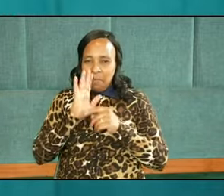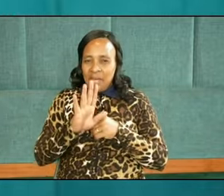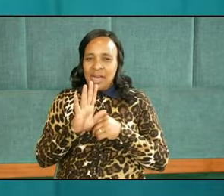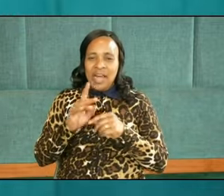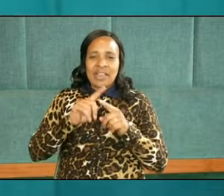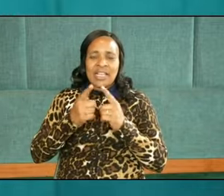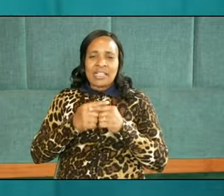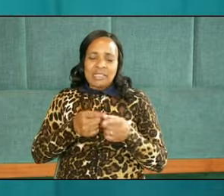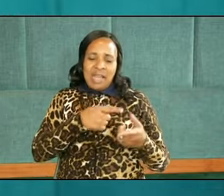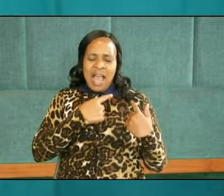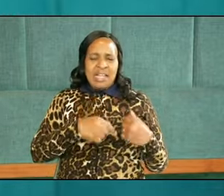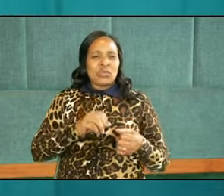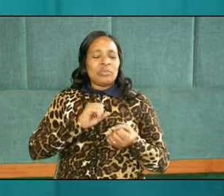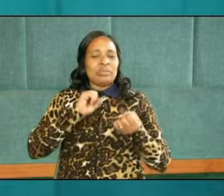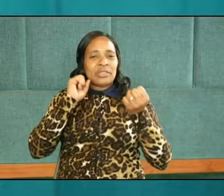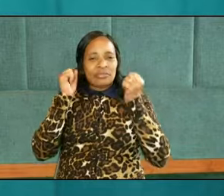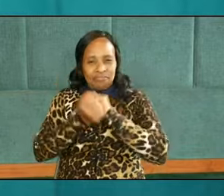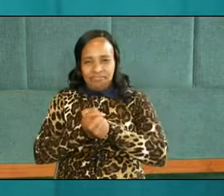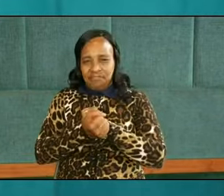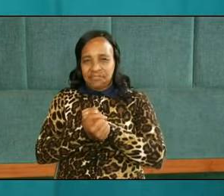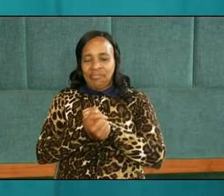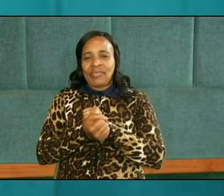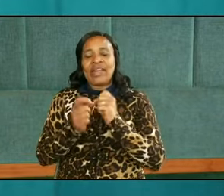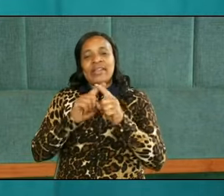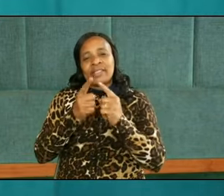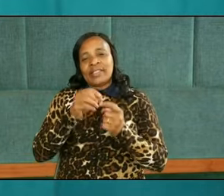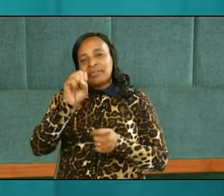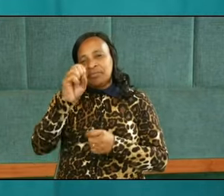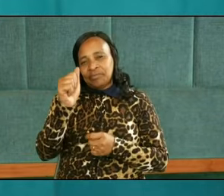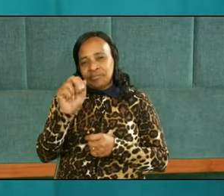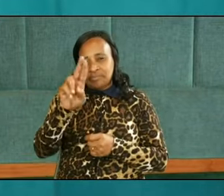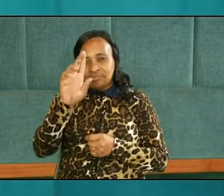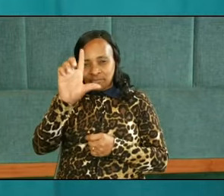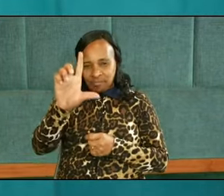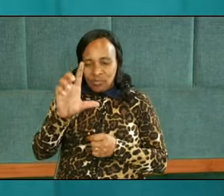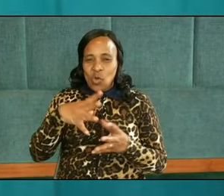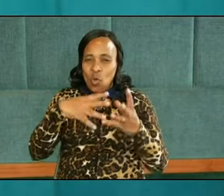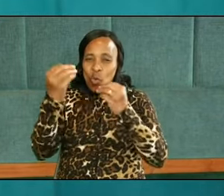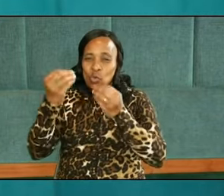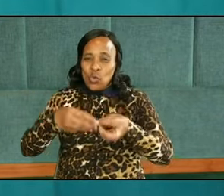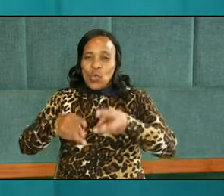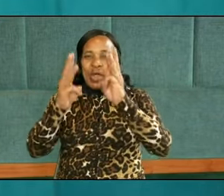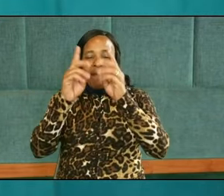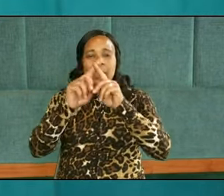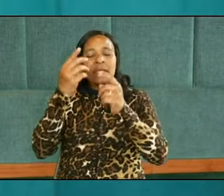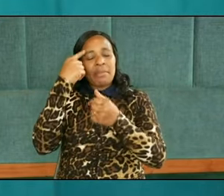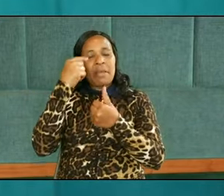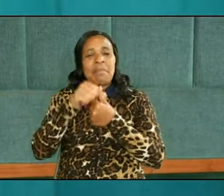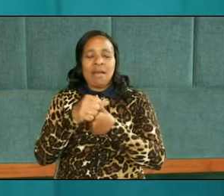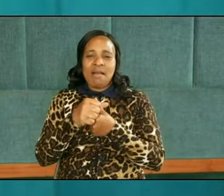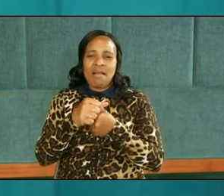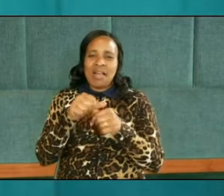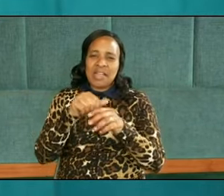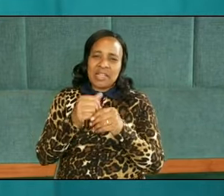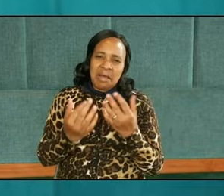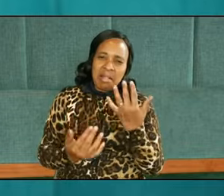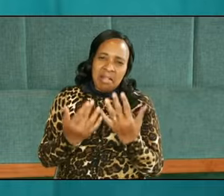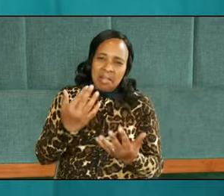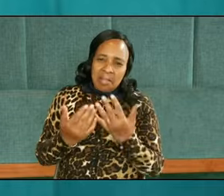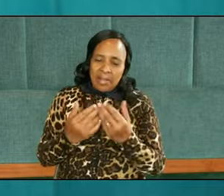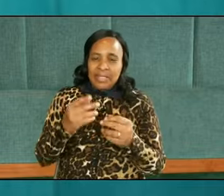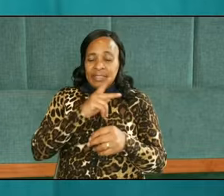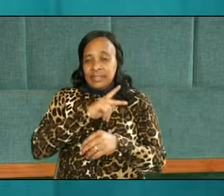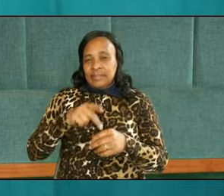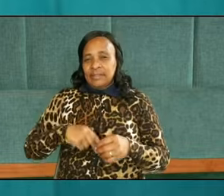then his heart would be changed. So Saul goes his way. And this time, remember, we're not yet at the point of the ban of Herem and King